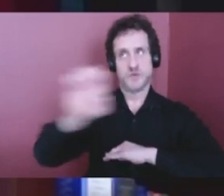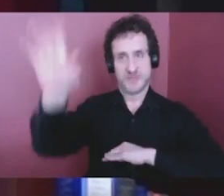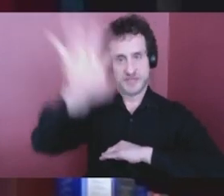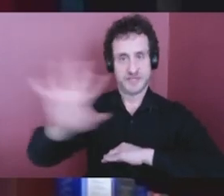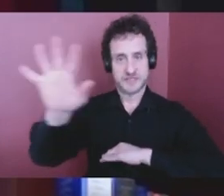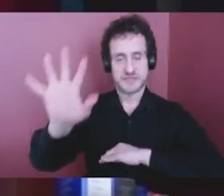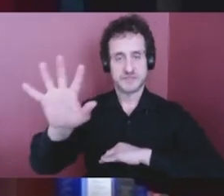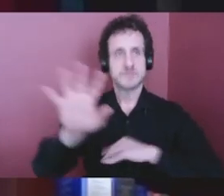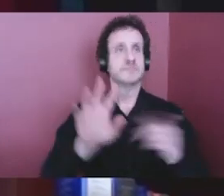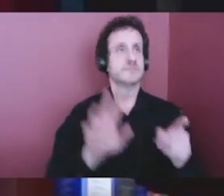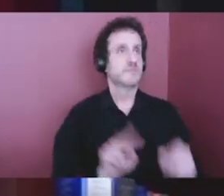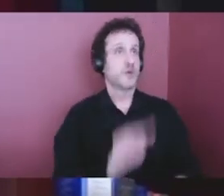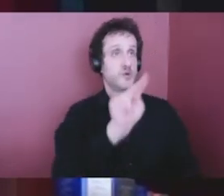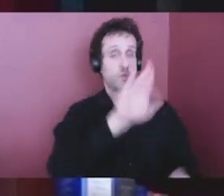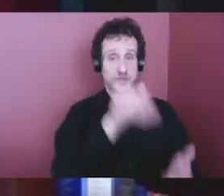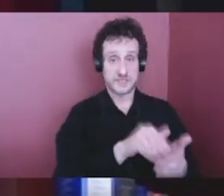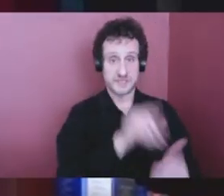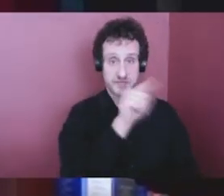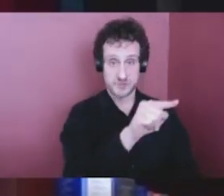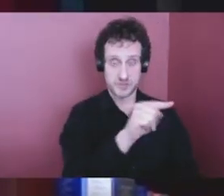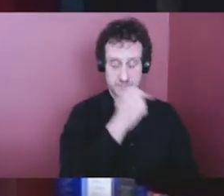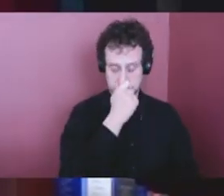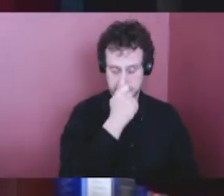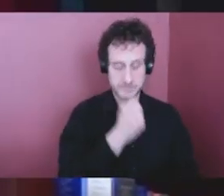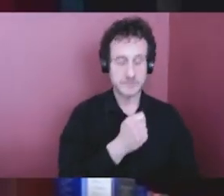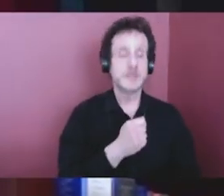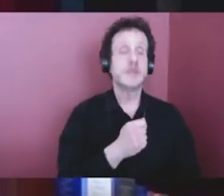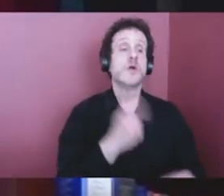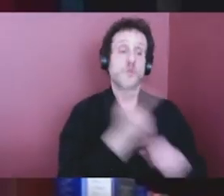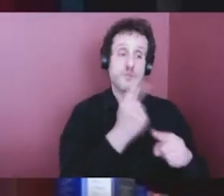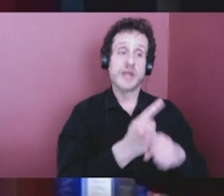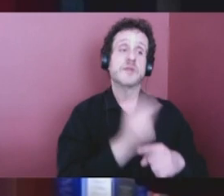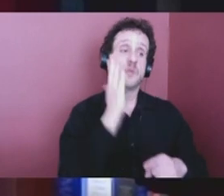North Central region, med-surg bed availability was